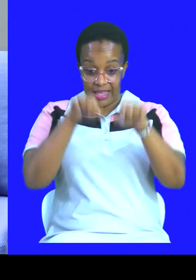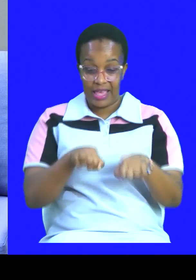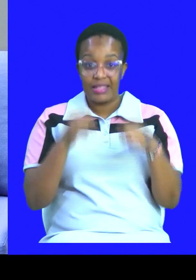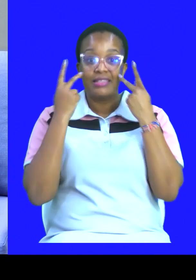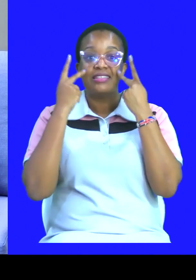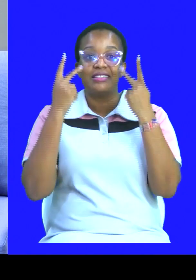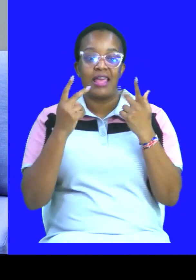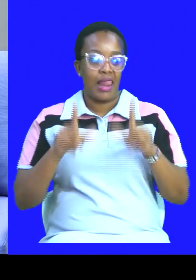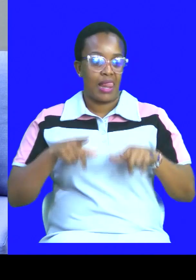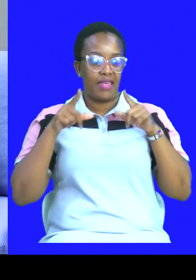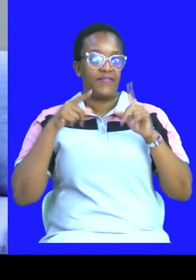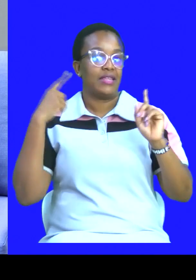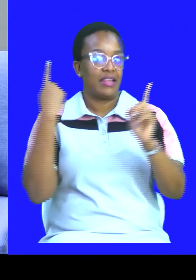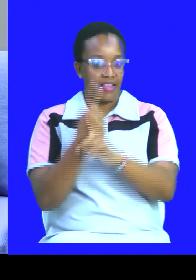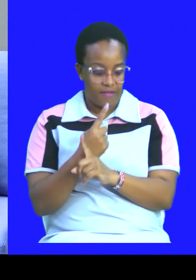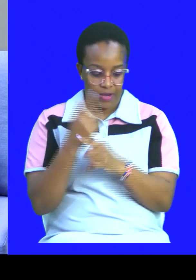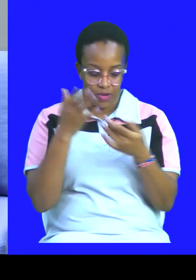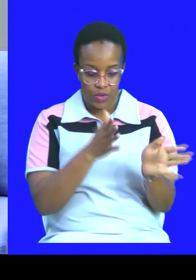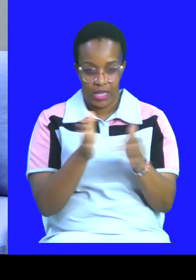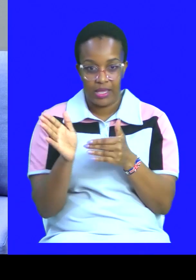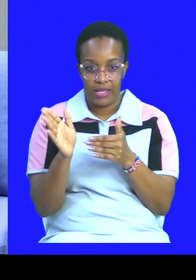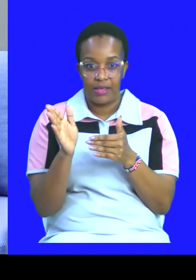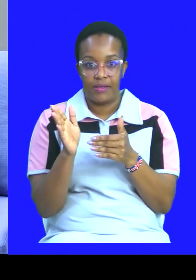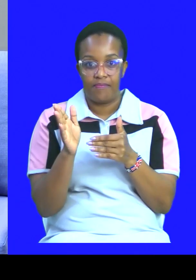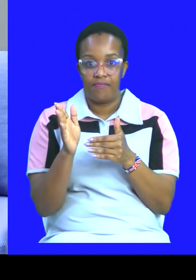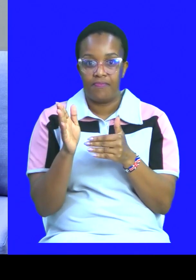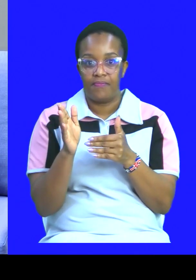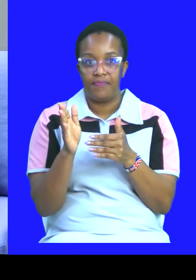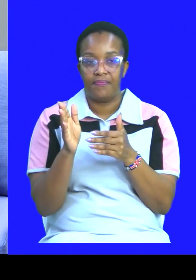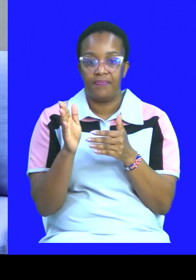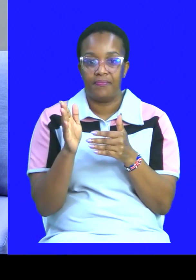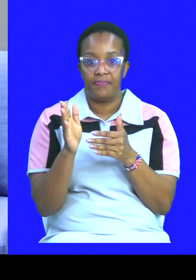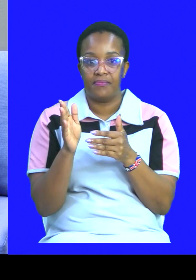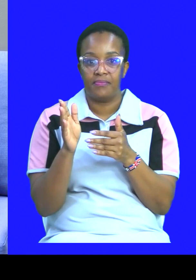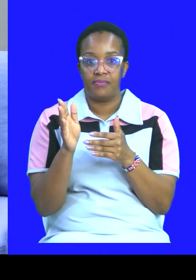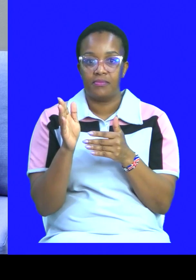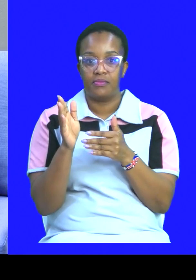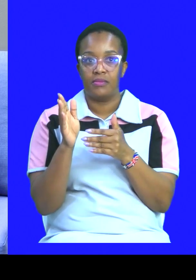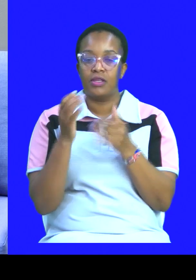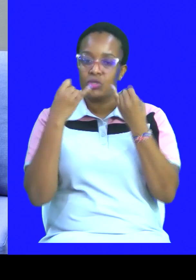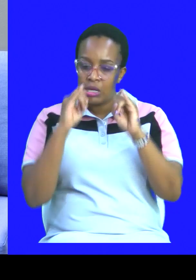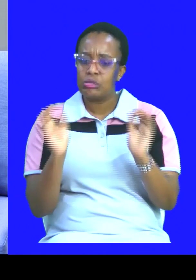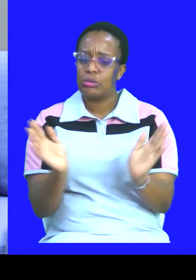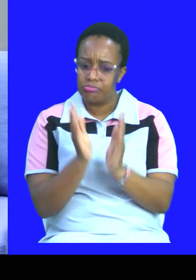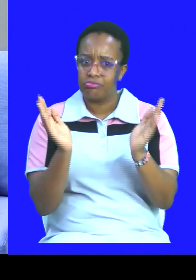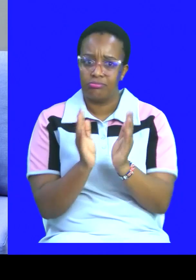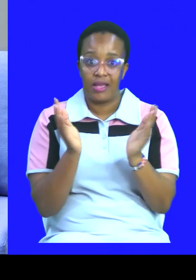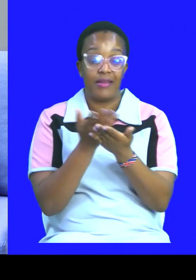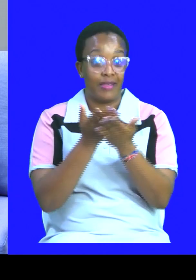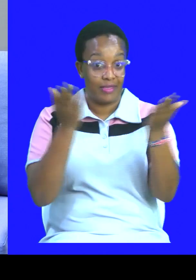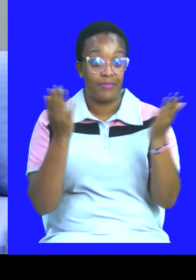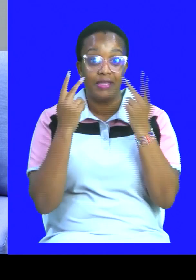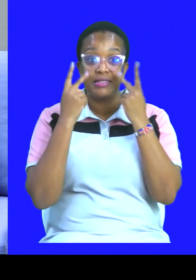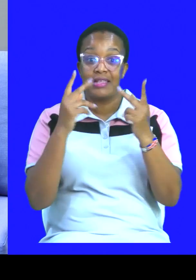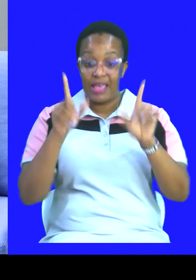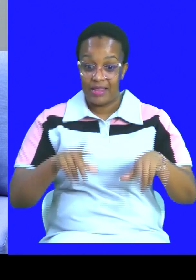with the way I'm seeing, like whether they can embrace what I'm seeing as a person with disabilities.